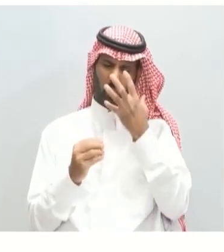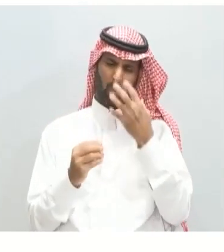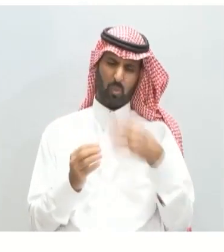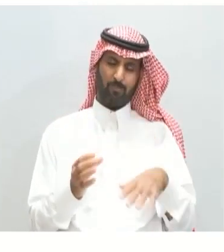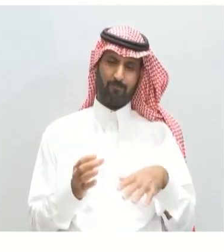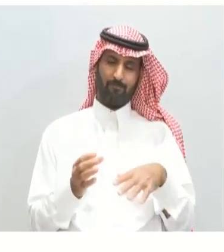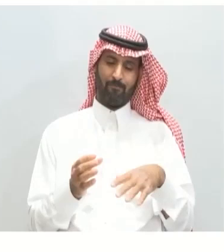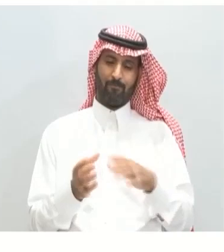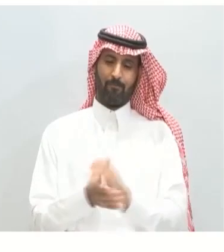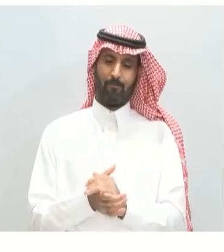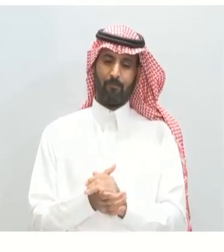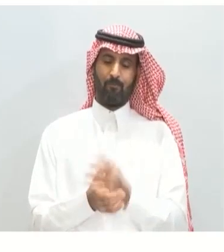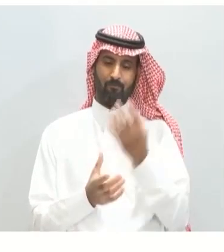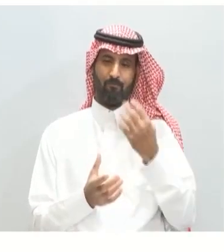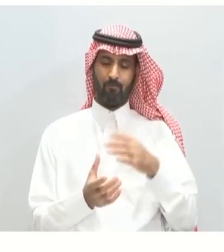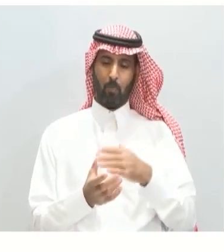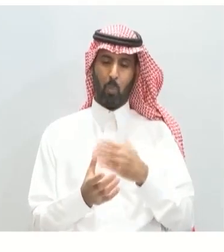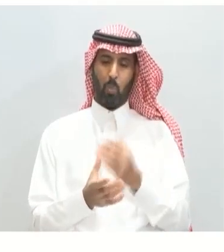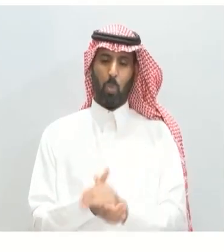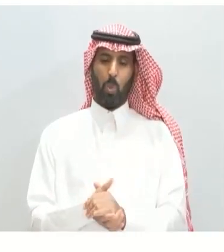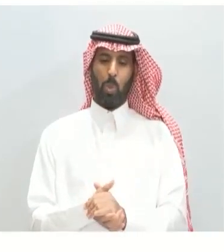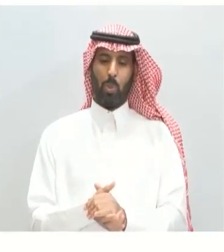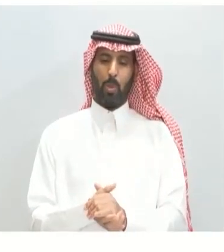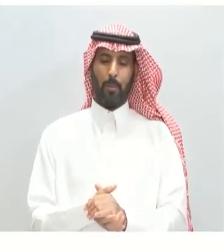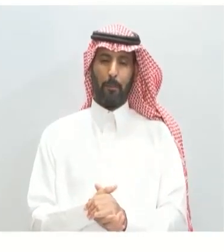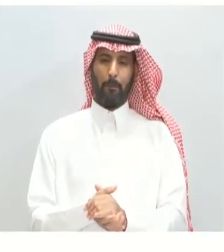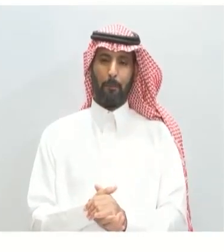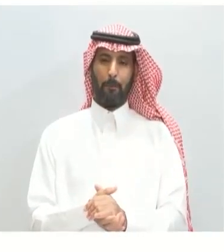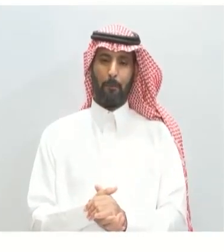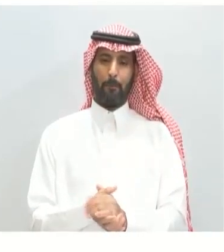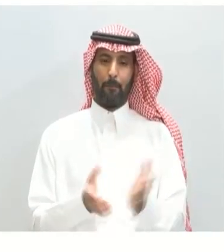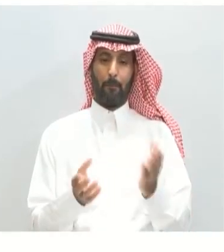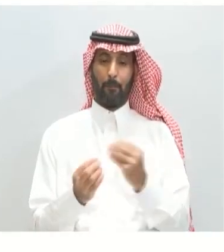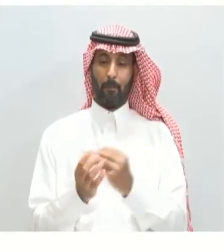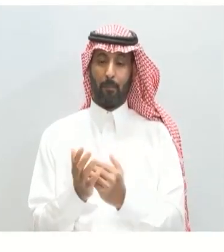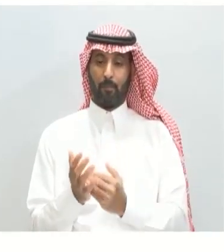study, the more bored you get. Very good. Number three.